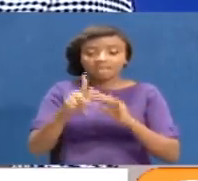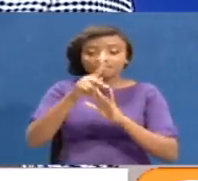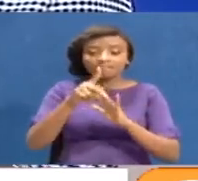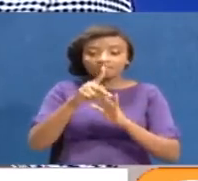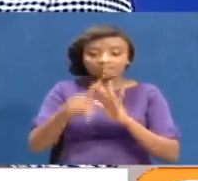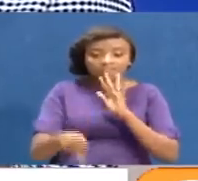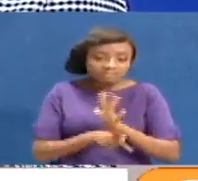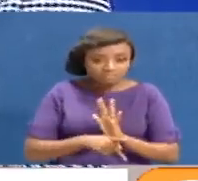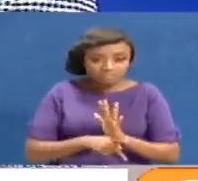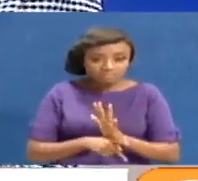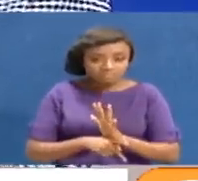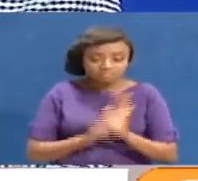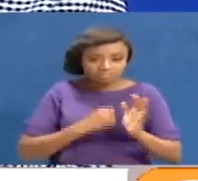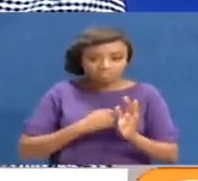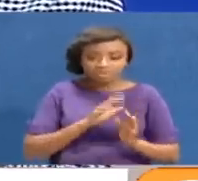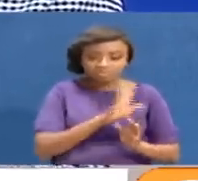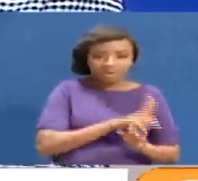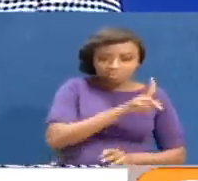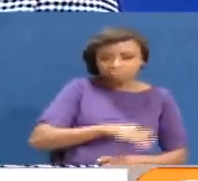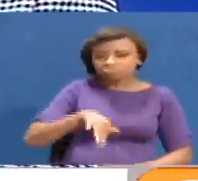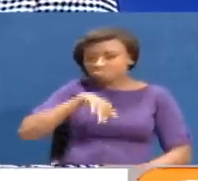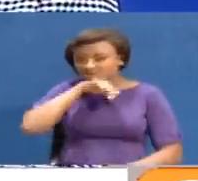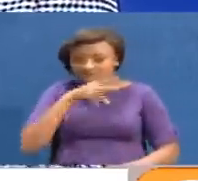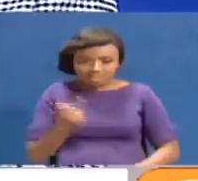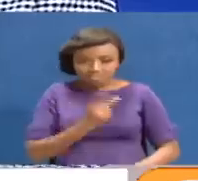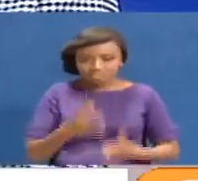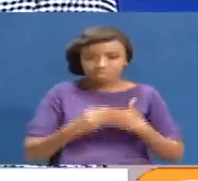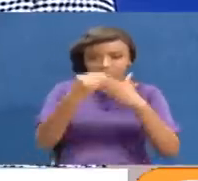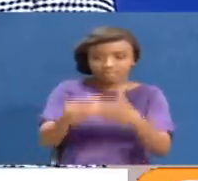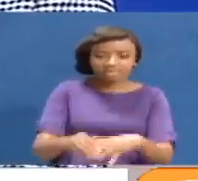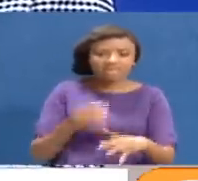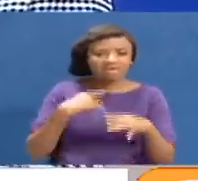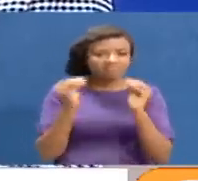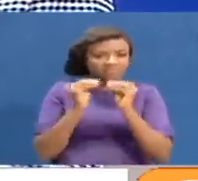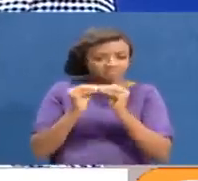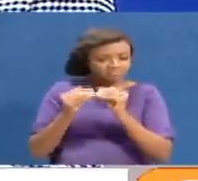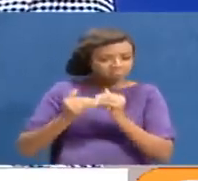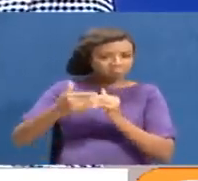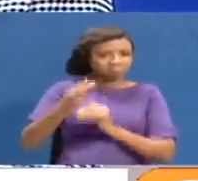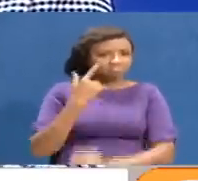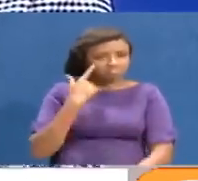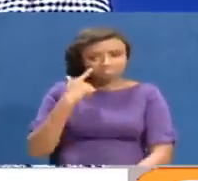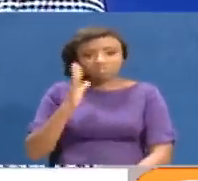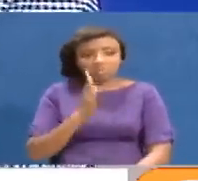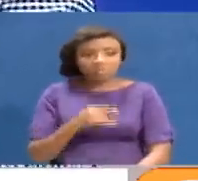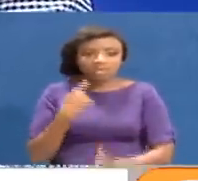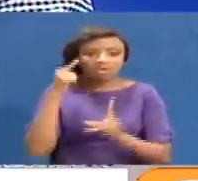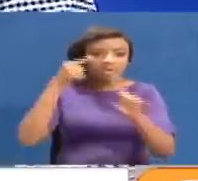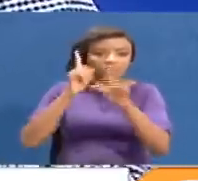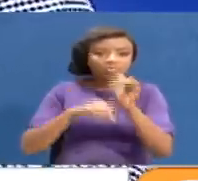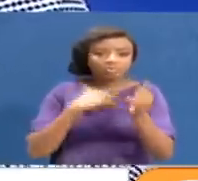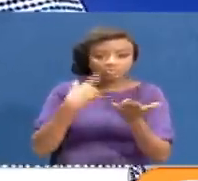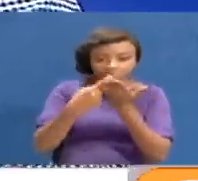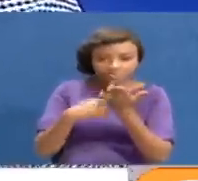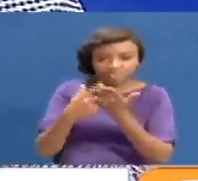will be guiding the way forward. And there will be a series of meetings to discuss further